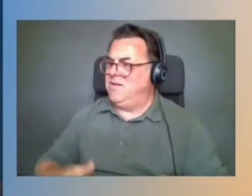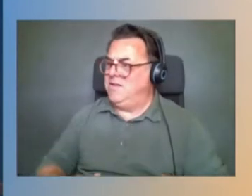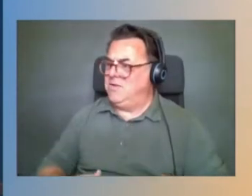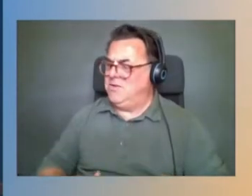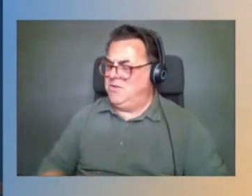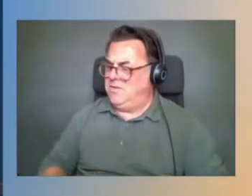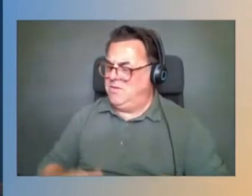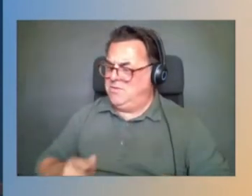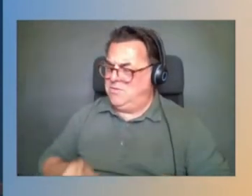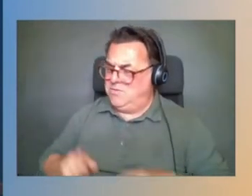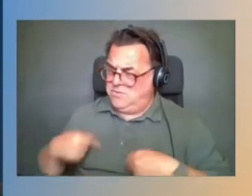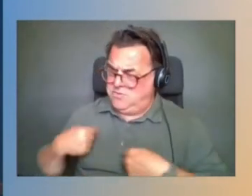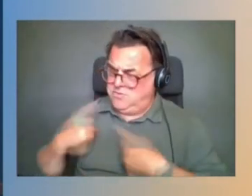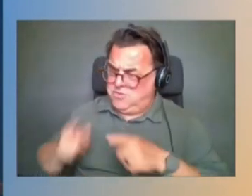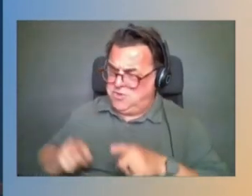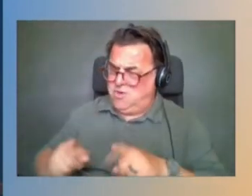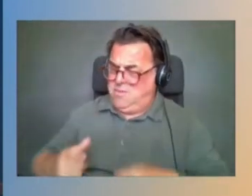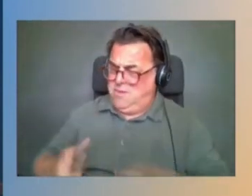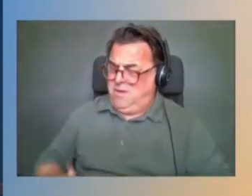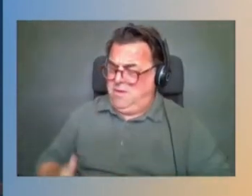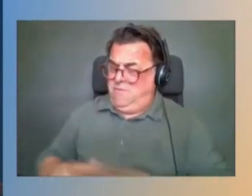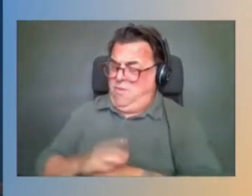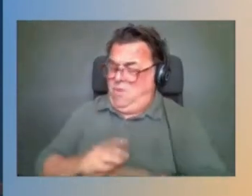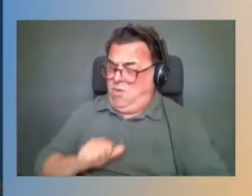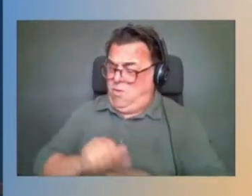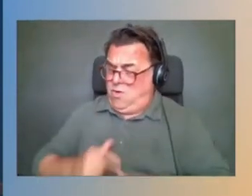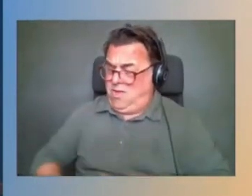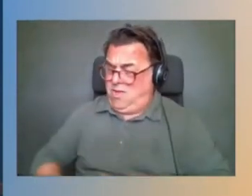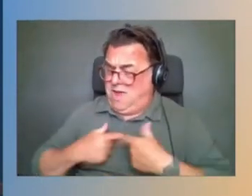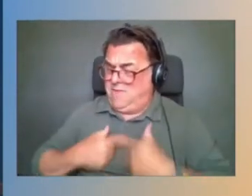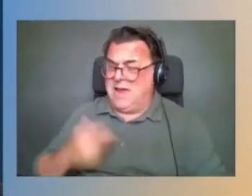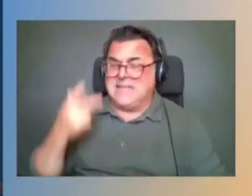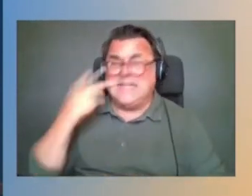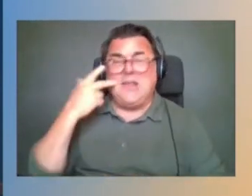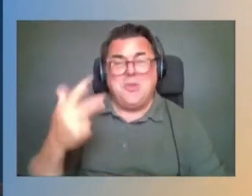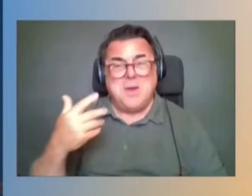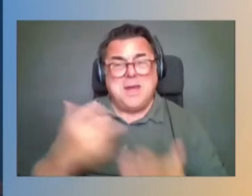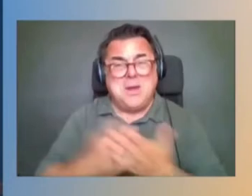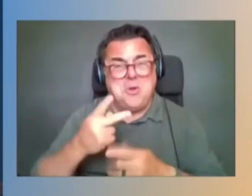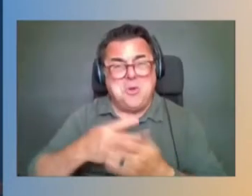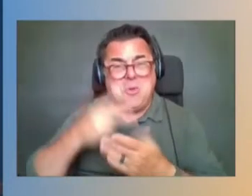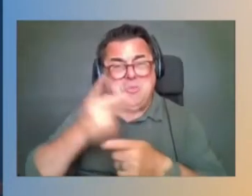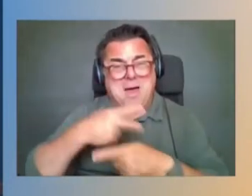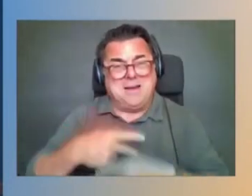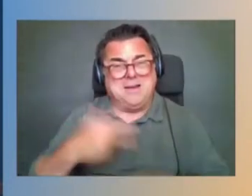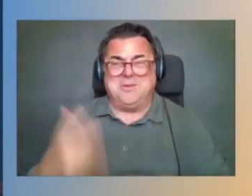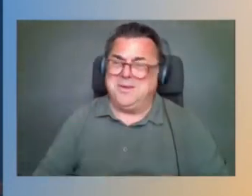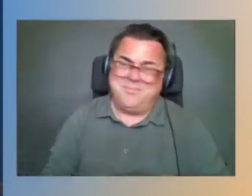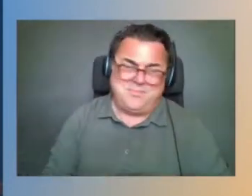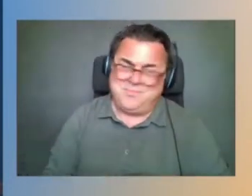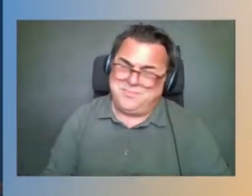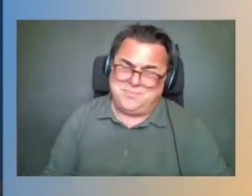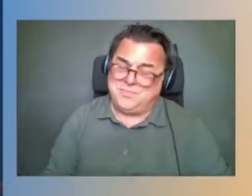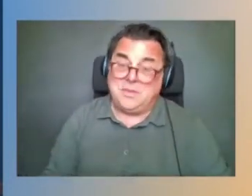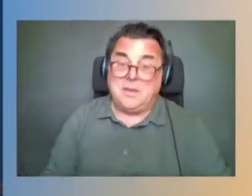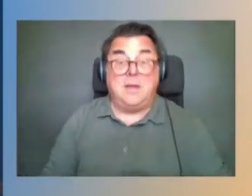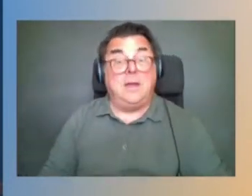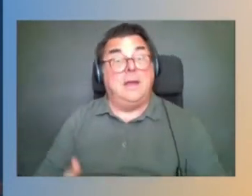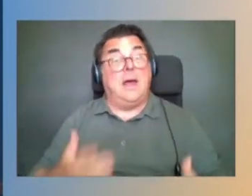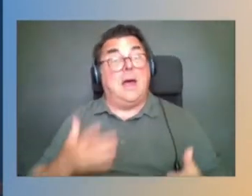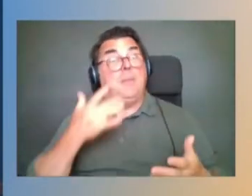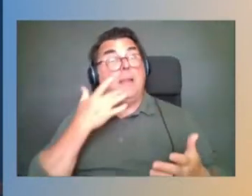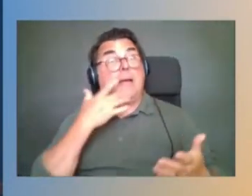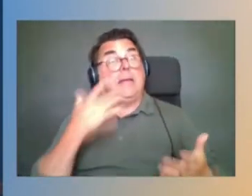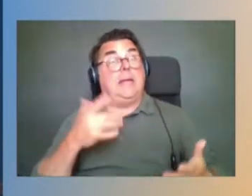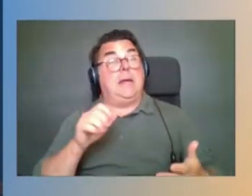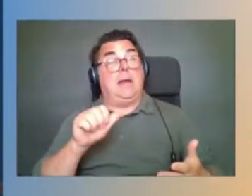been amazing about being a part of AWS and going through the journey with Nitro is that we've been able to iterate so many times